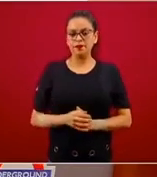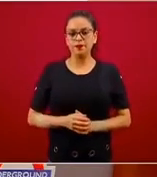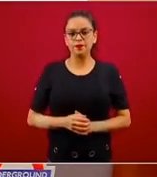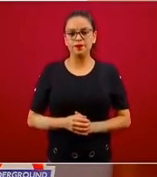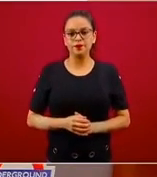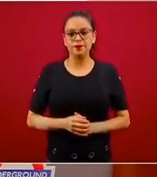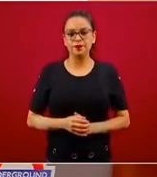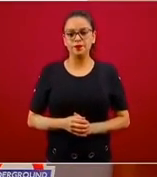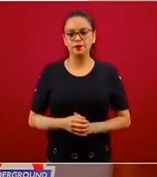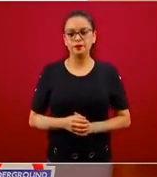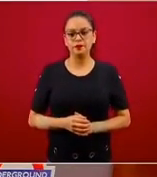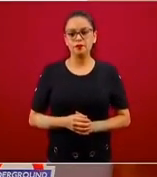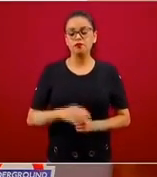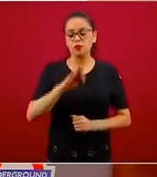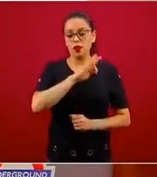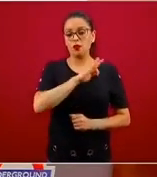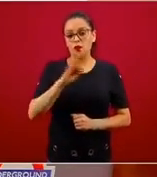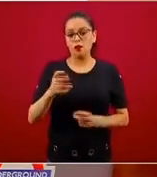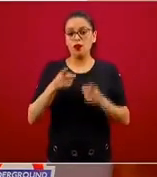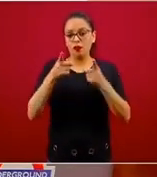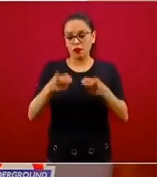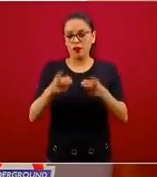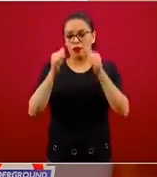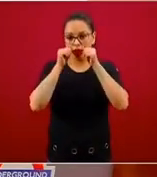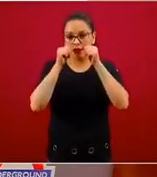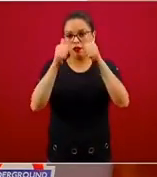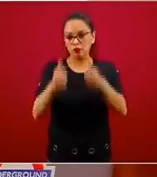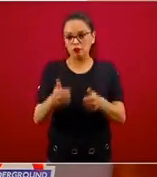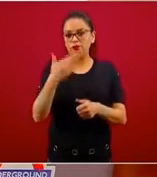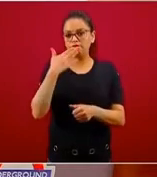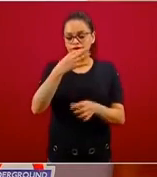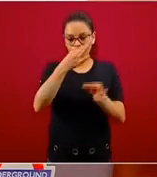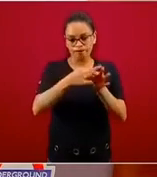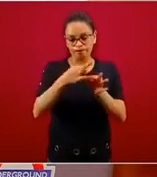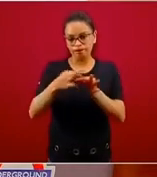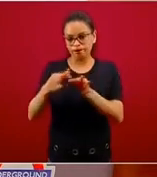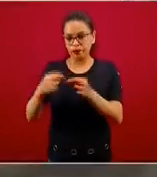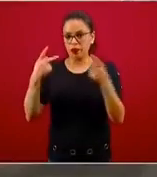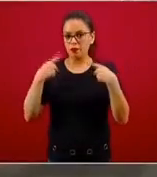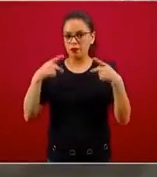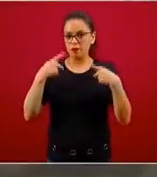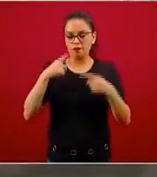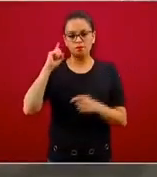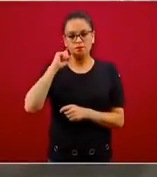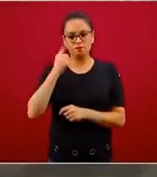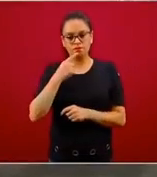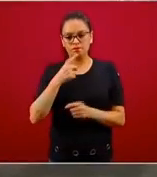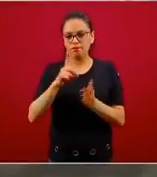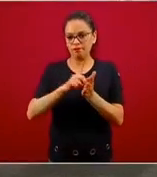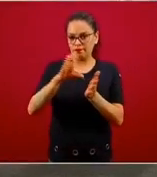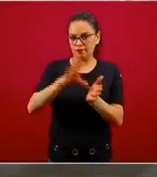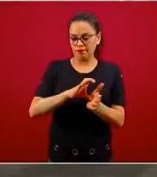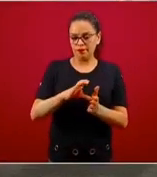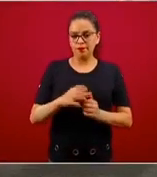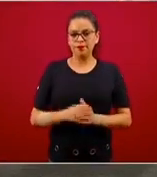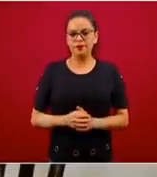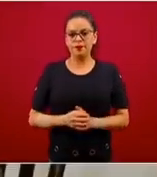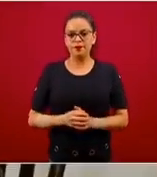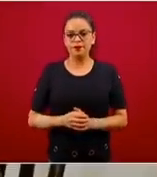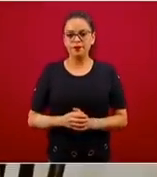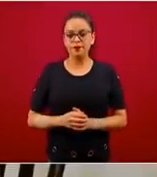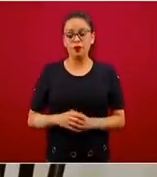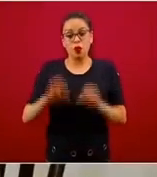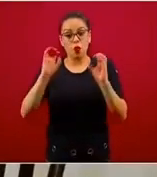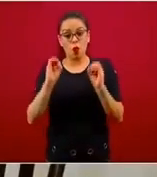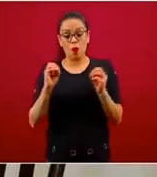generar Mexican una Sign Language atención interpreter. como la This que is the vive kind of con attention discapacidad, that o a lo anyone mejor who has una a persona que disability vive con deserves to receive. discapacidad